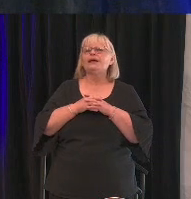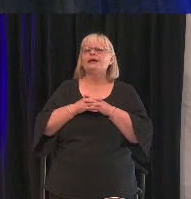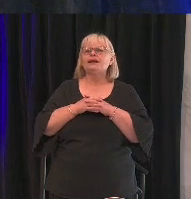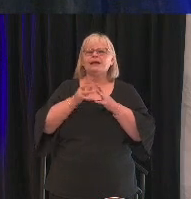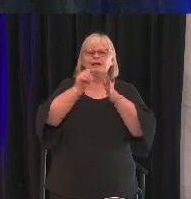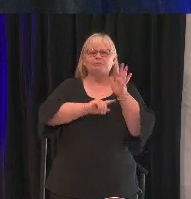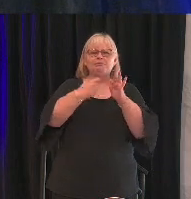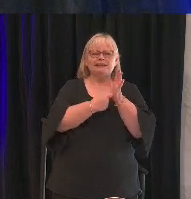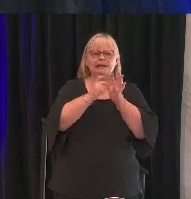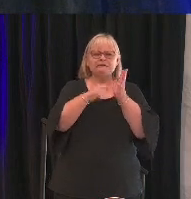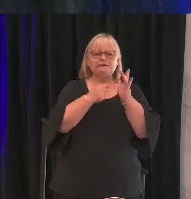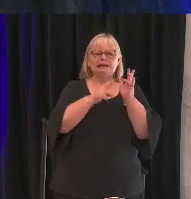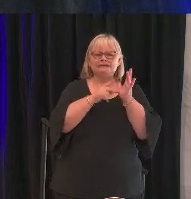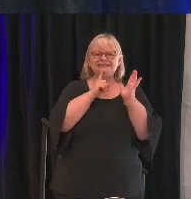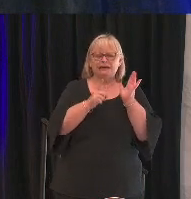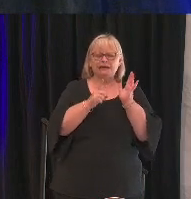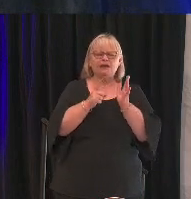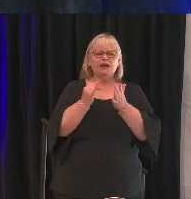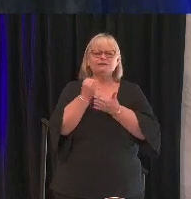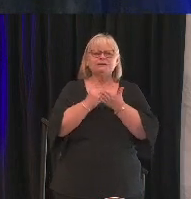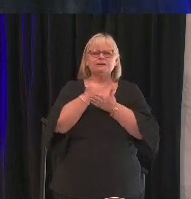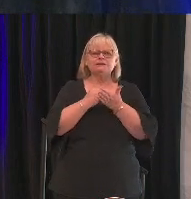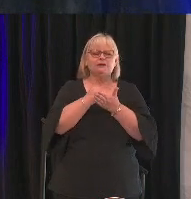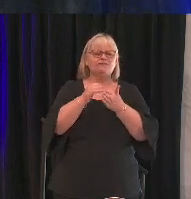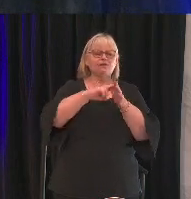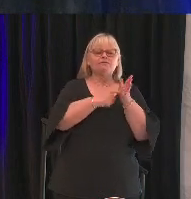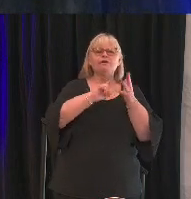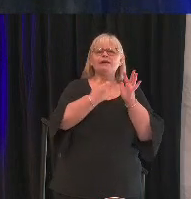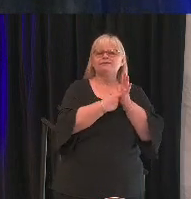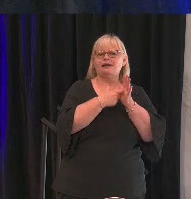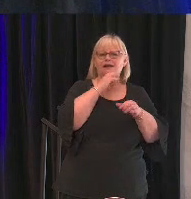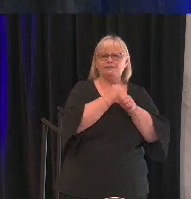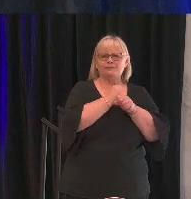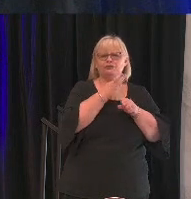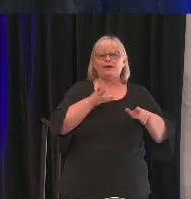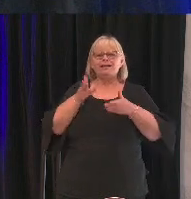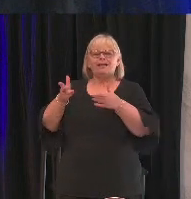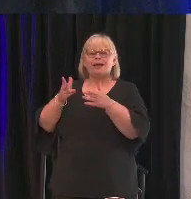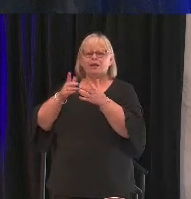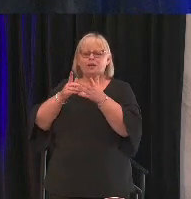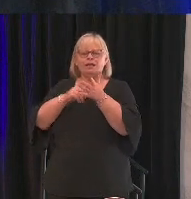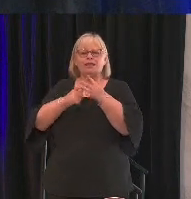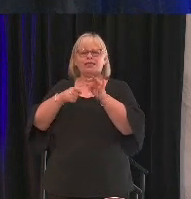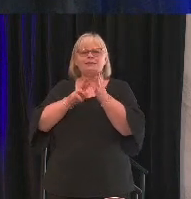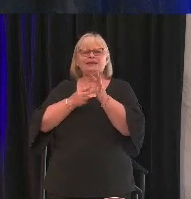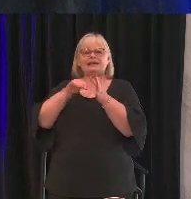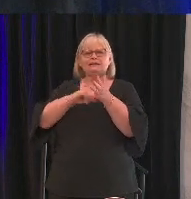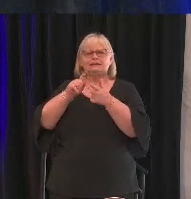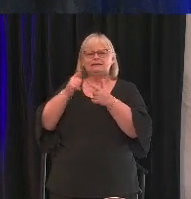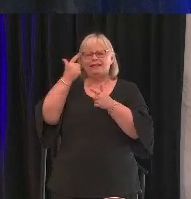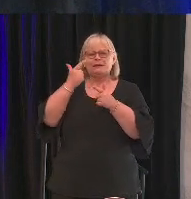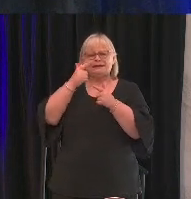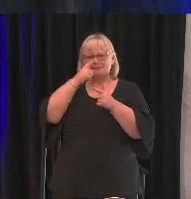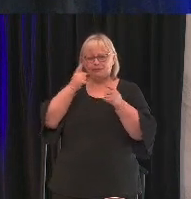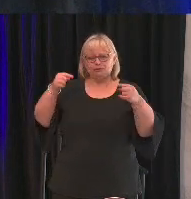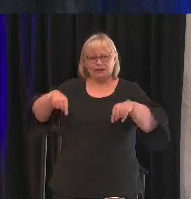Peter Dutton remarked that it was a mistake of the Fraser government to allow Lebanese migrants into this country,